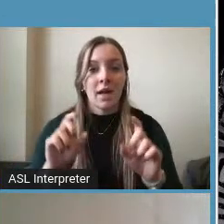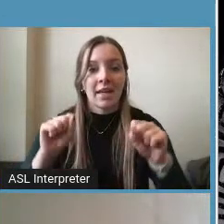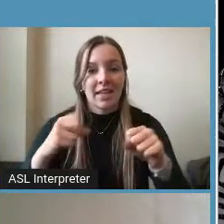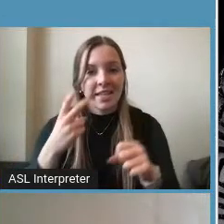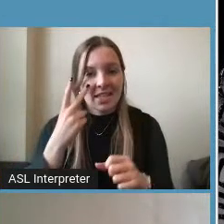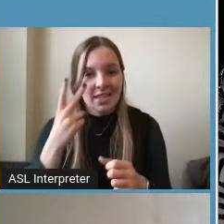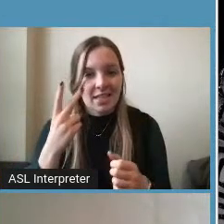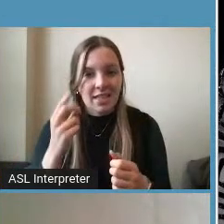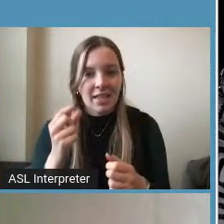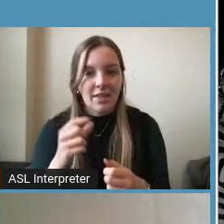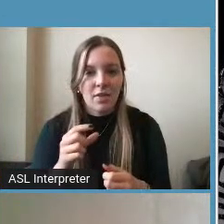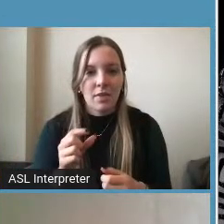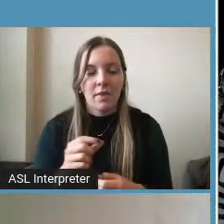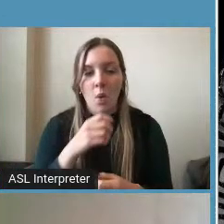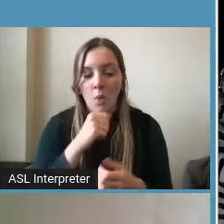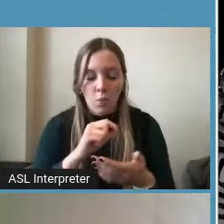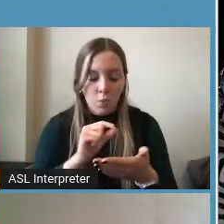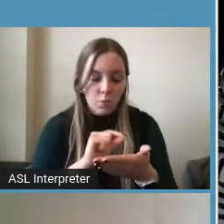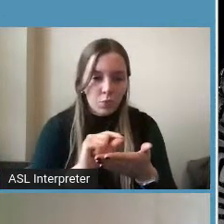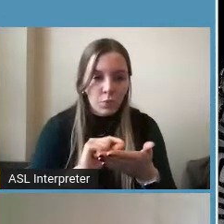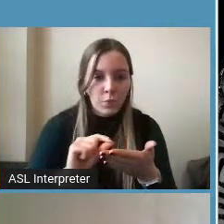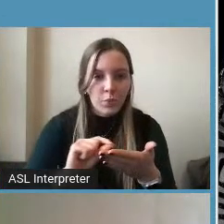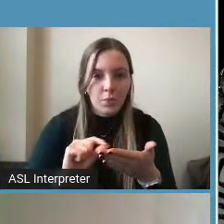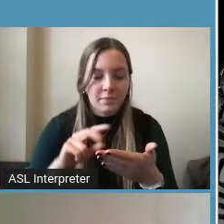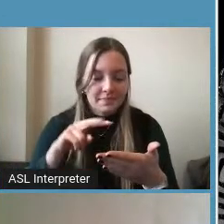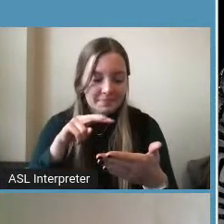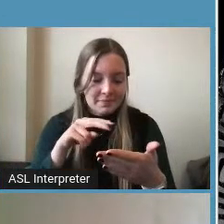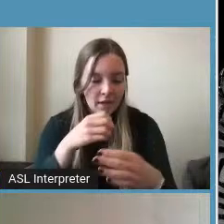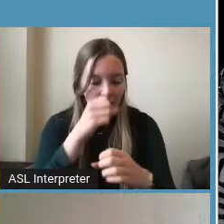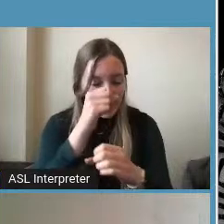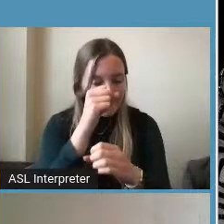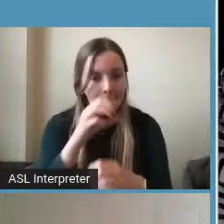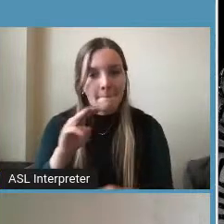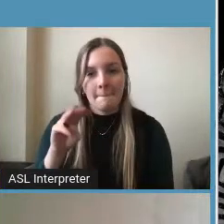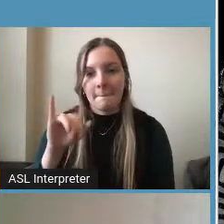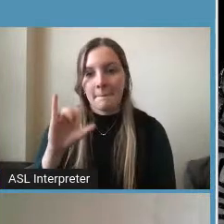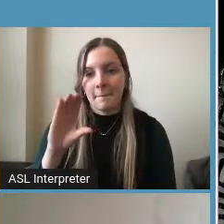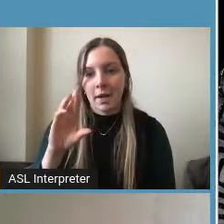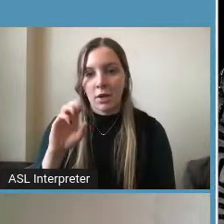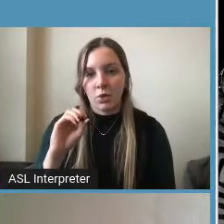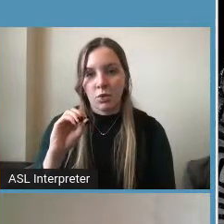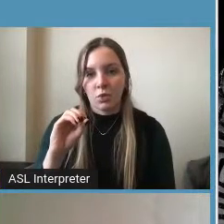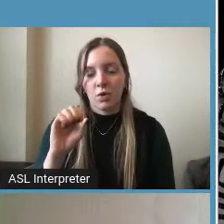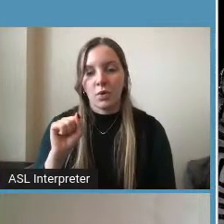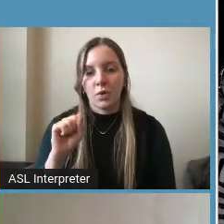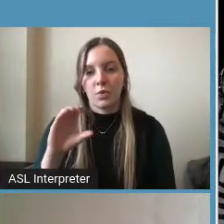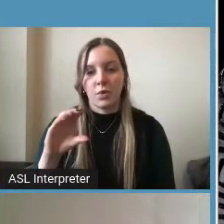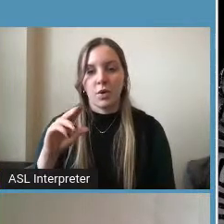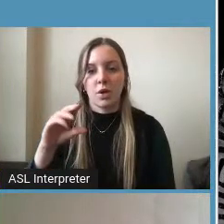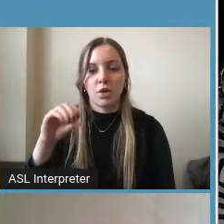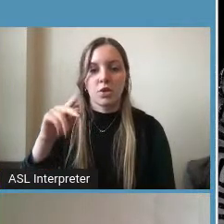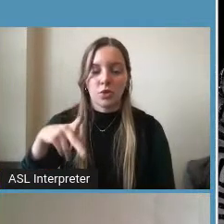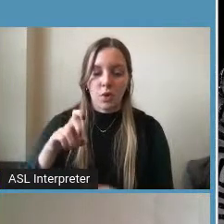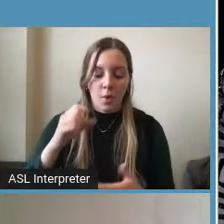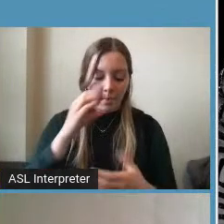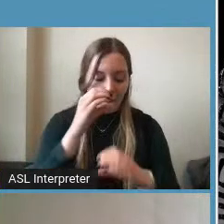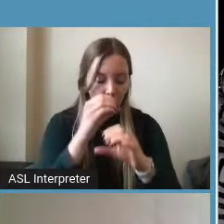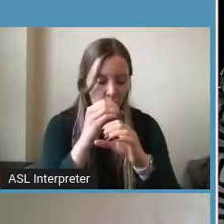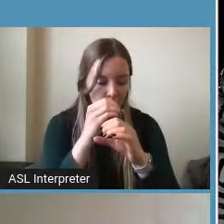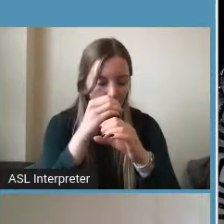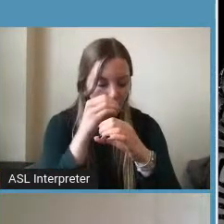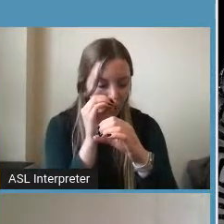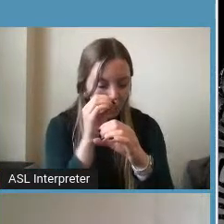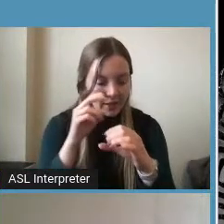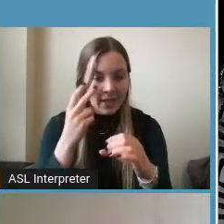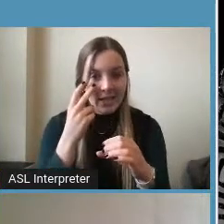original drawings, but under the microscope, she was seeing such a small area that she really couldn't put together the whole thing. So right